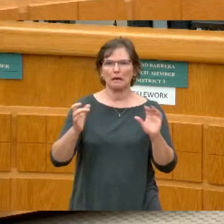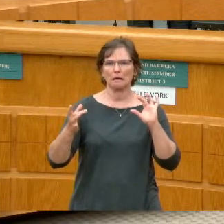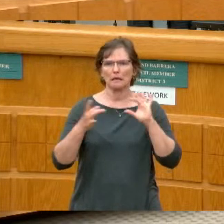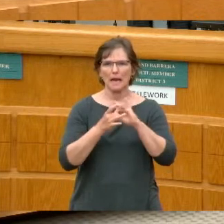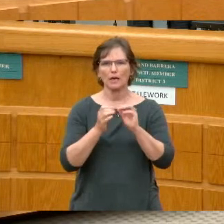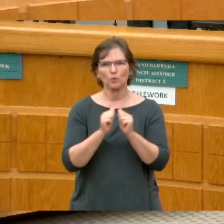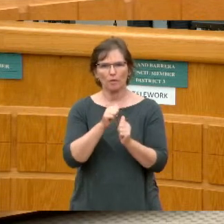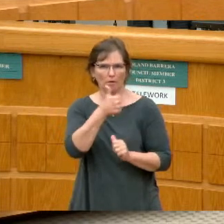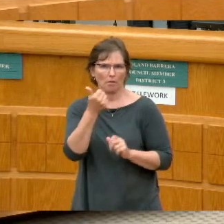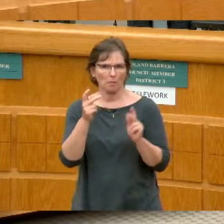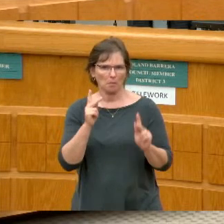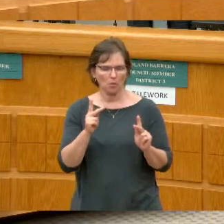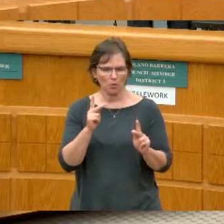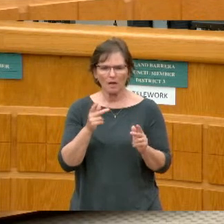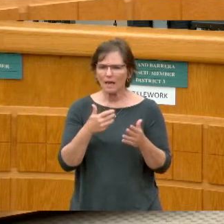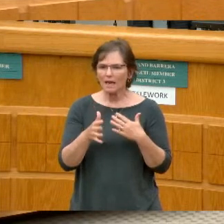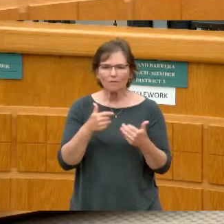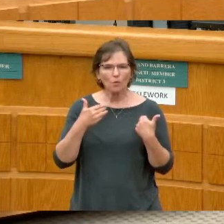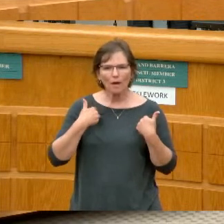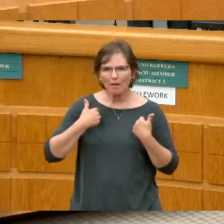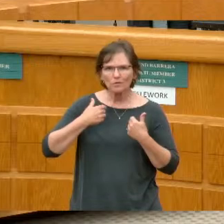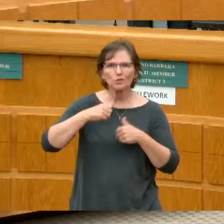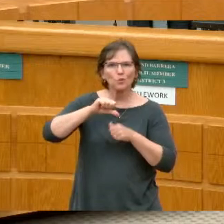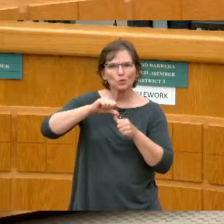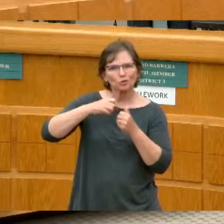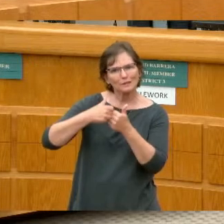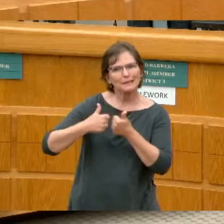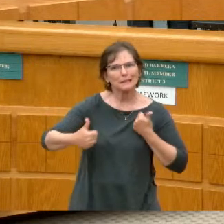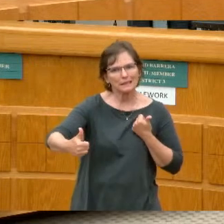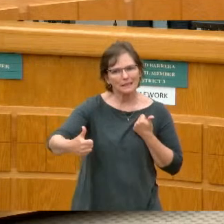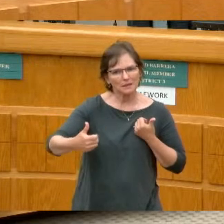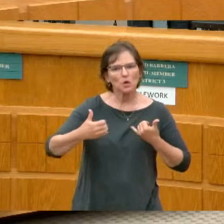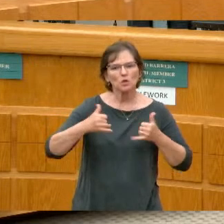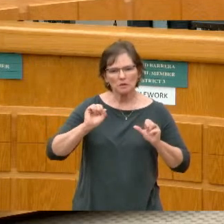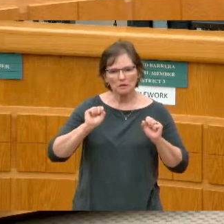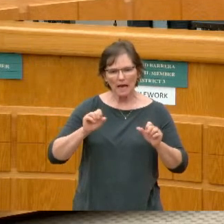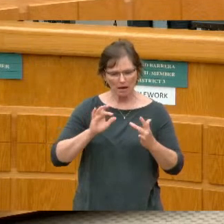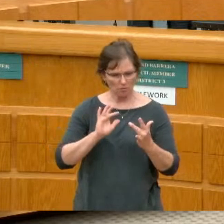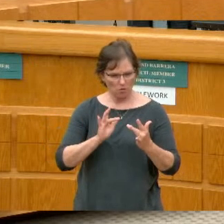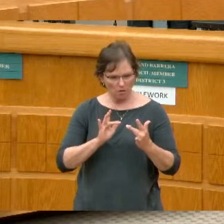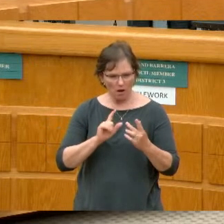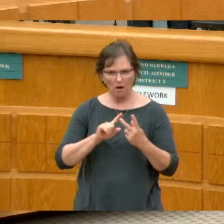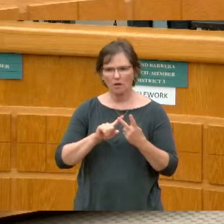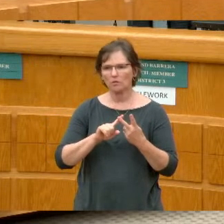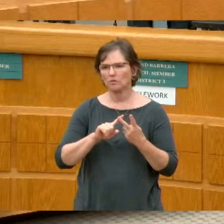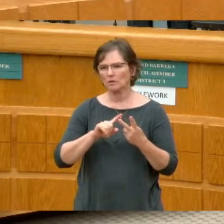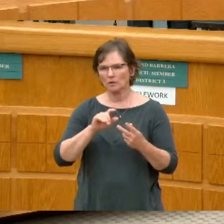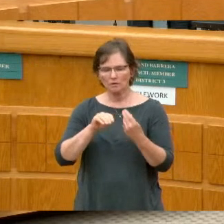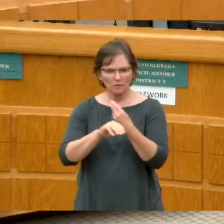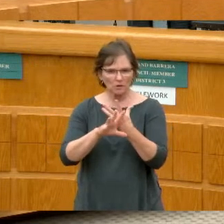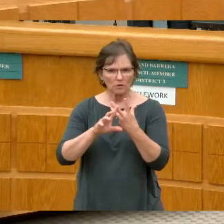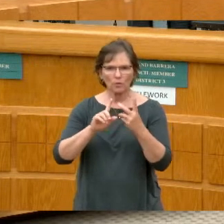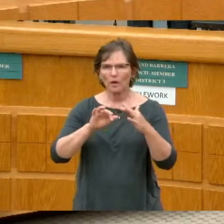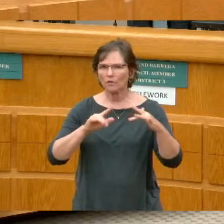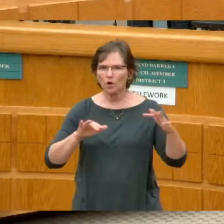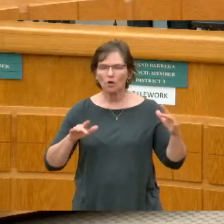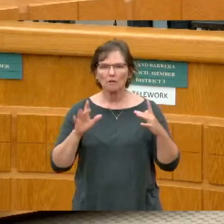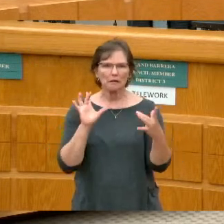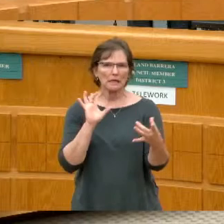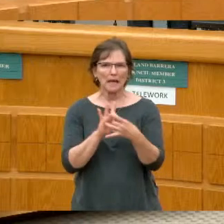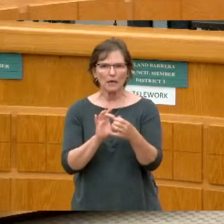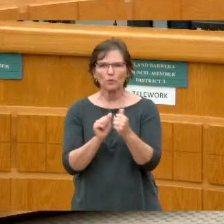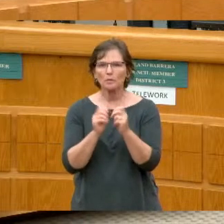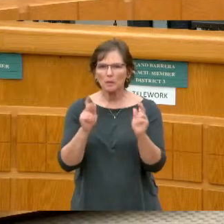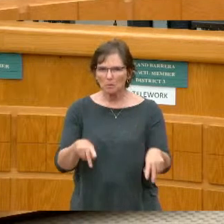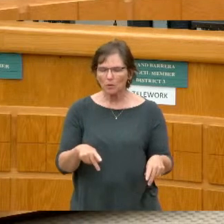Sleep is a weapon, and you should get plenty of sleep. Make sure you have time to unwind, connect with others. There's